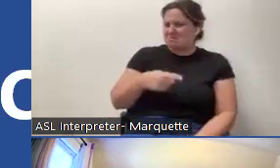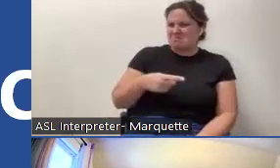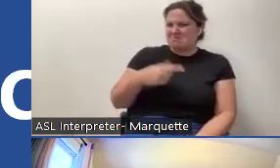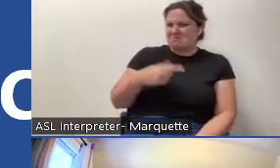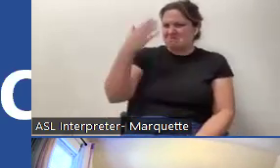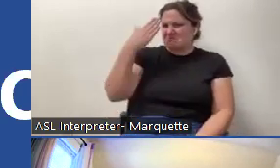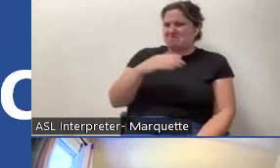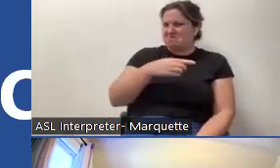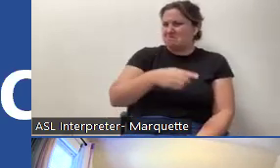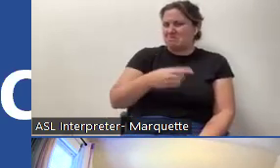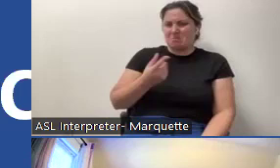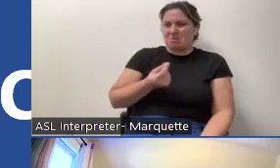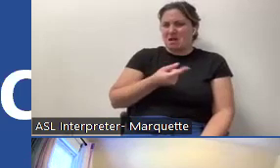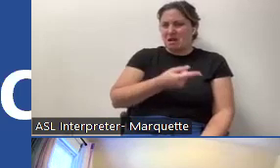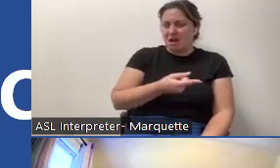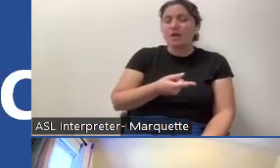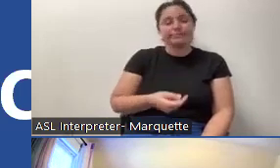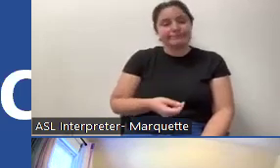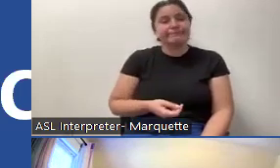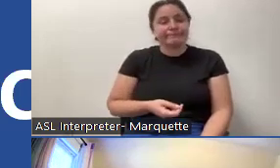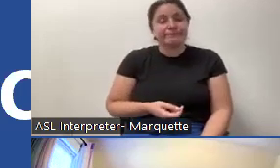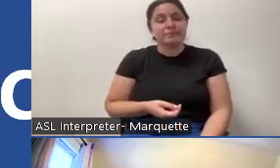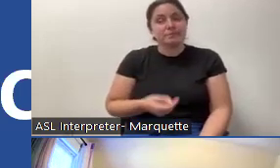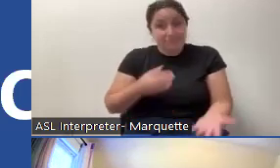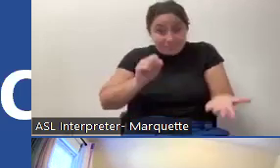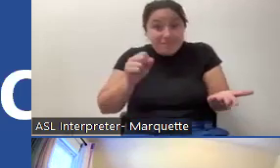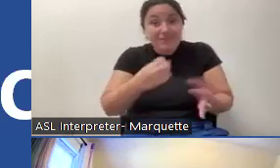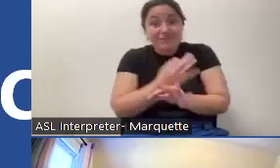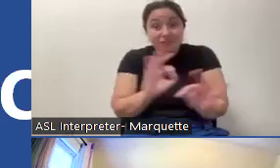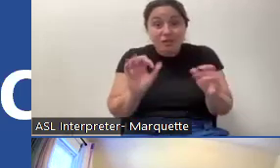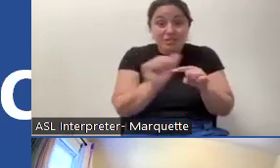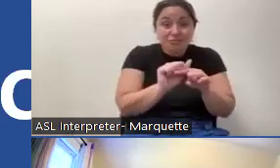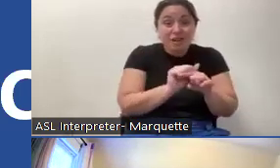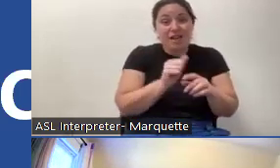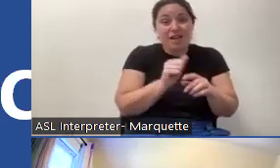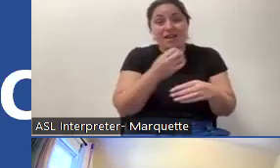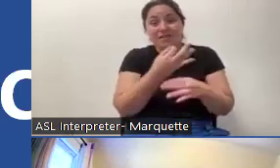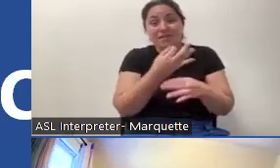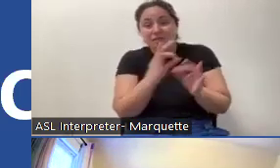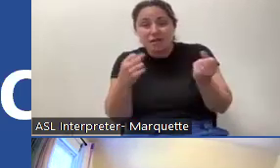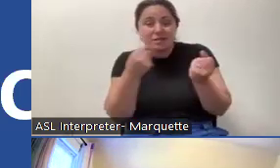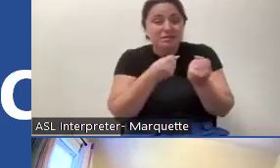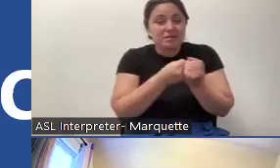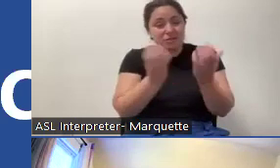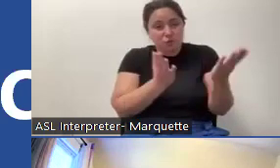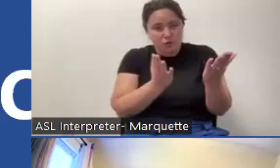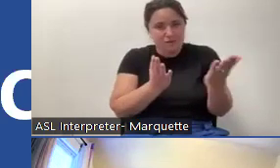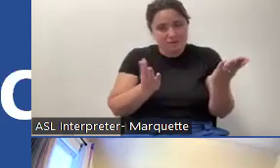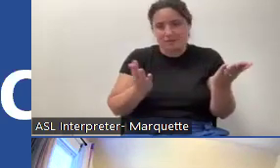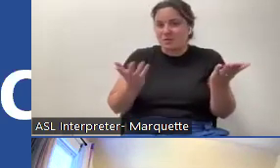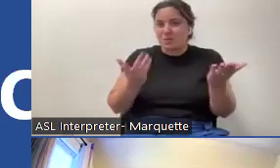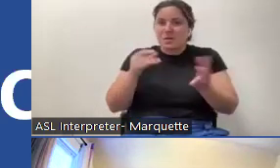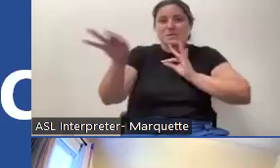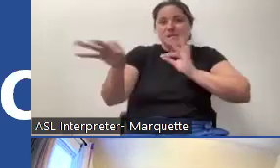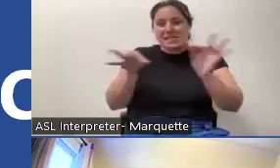never heard of this opportunity to have free training, free services and supports. So here we are today educating you about the array